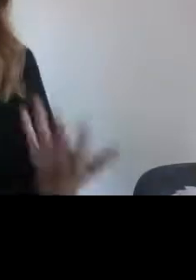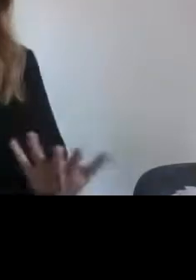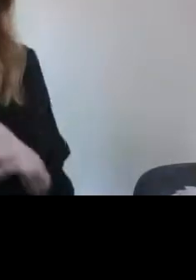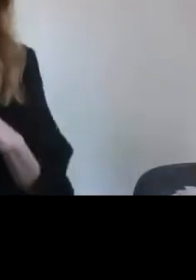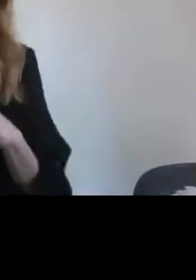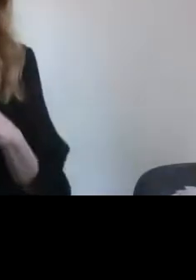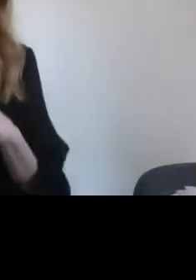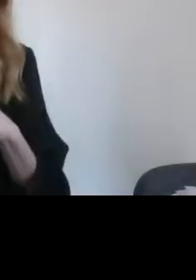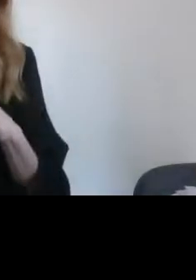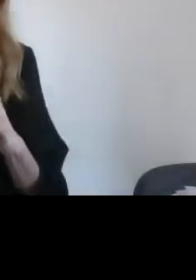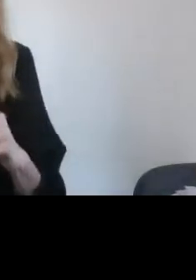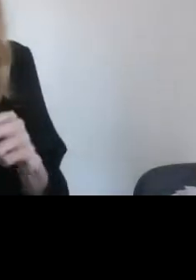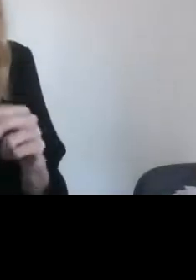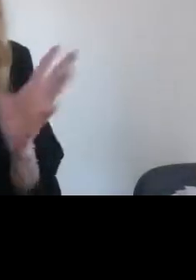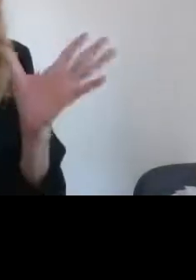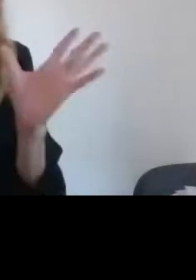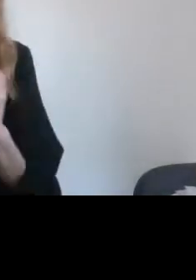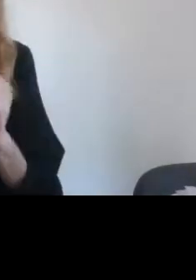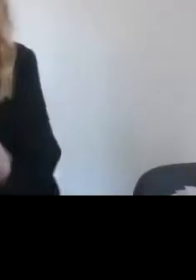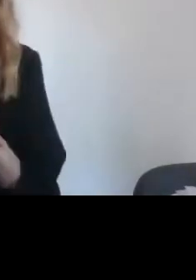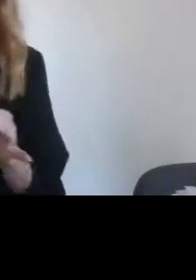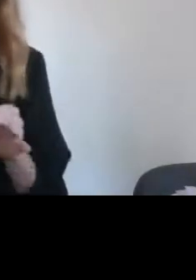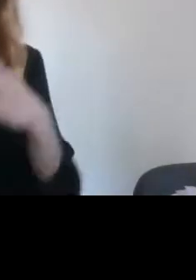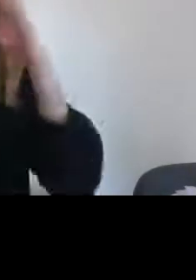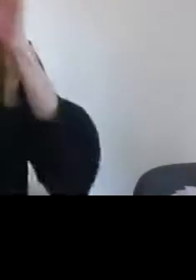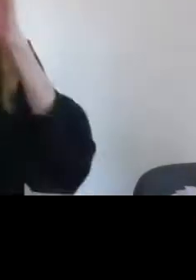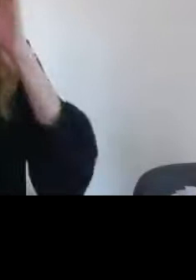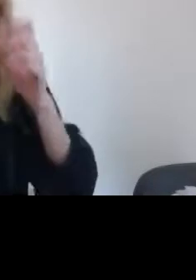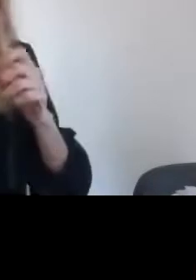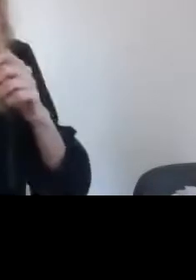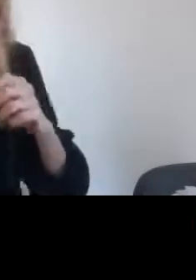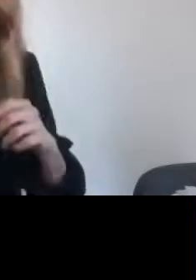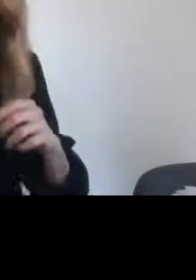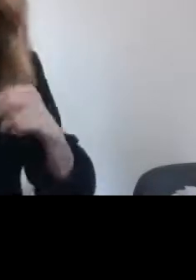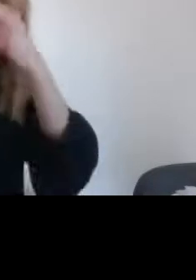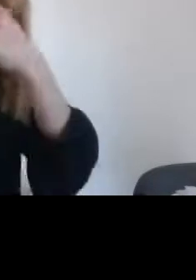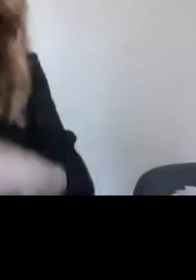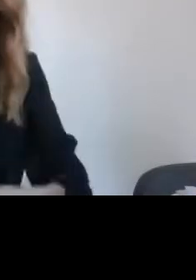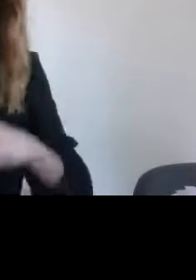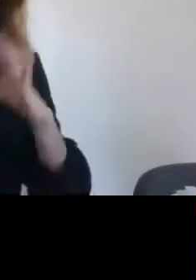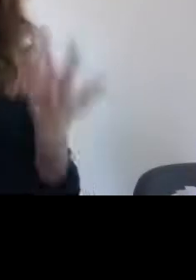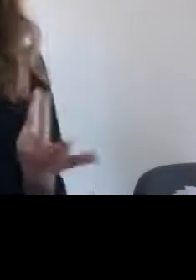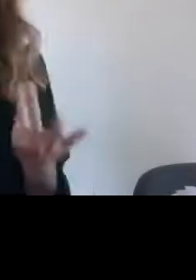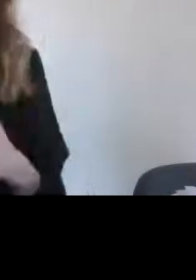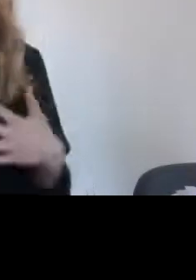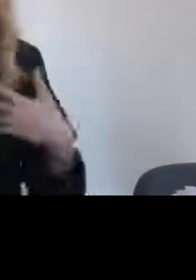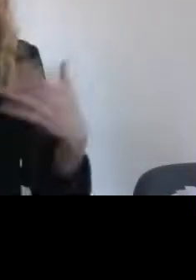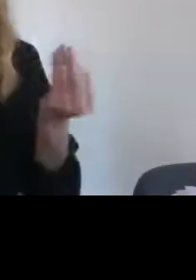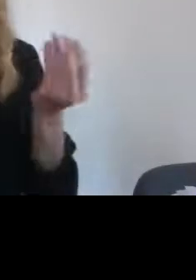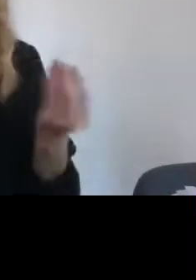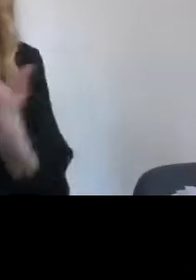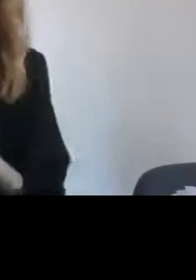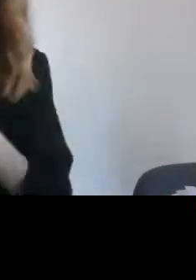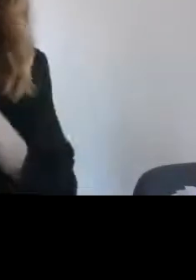on how to improve the SEO fitness of your website. And we're very happy to have you with us, Marieke,